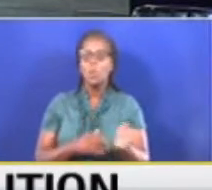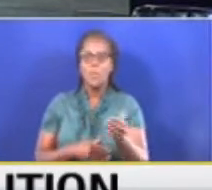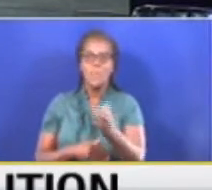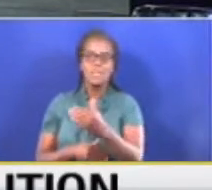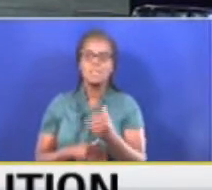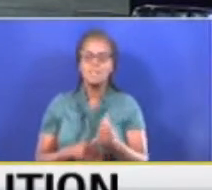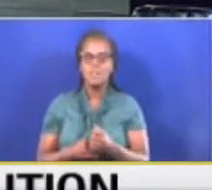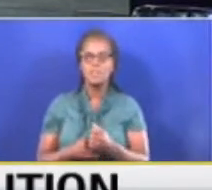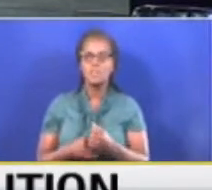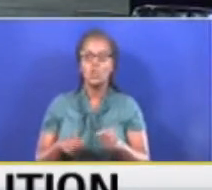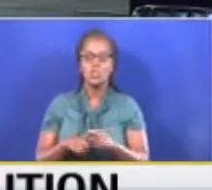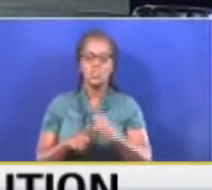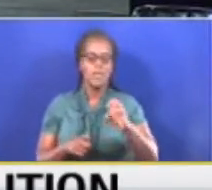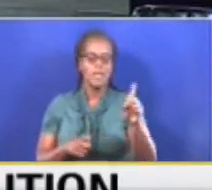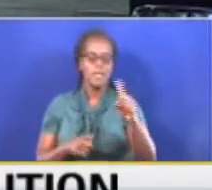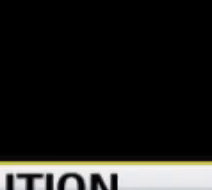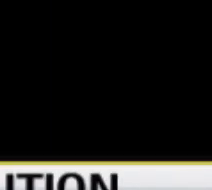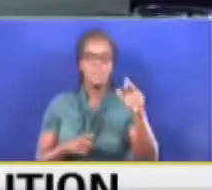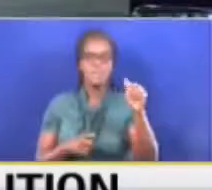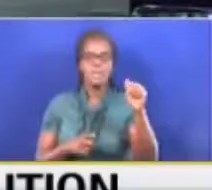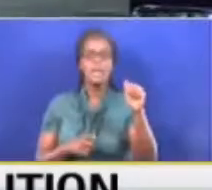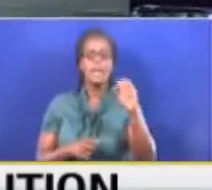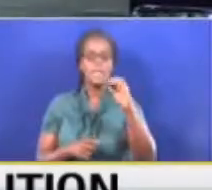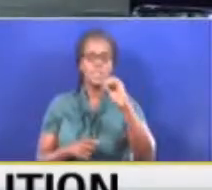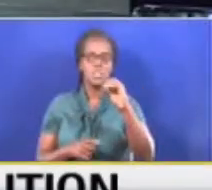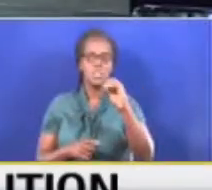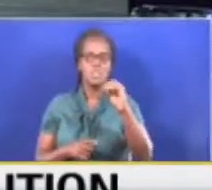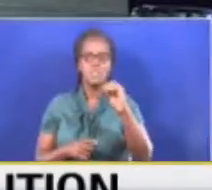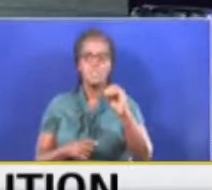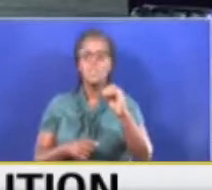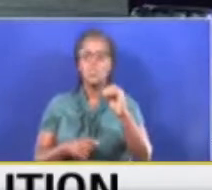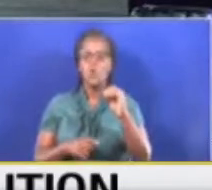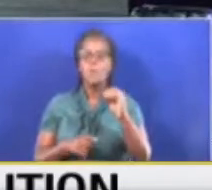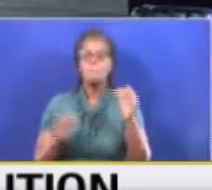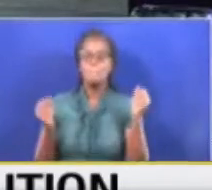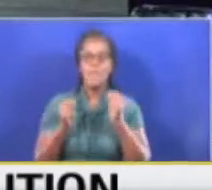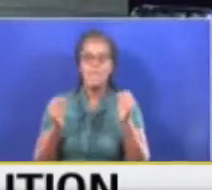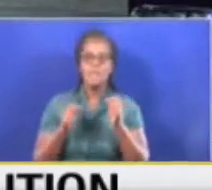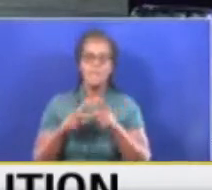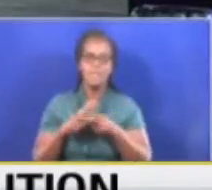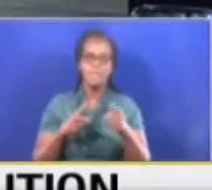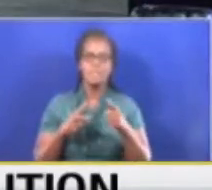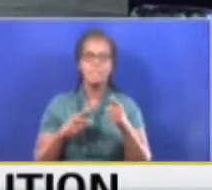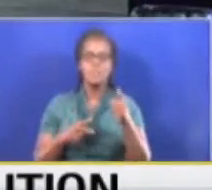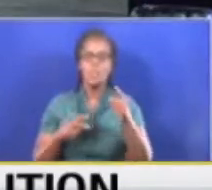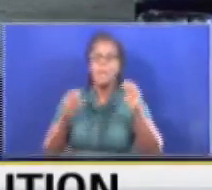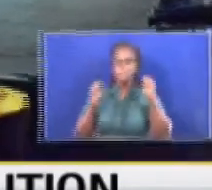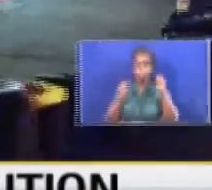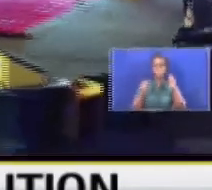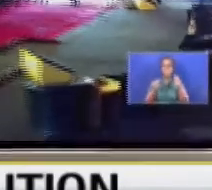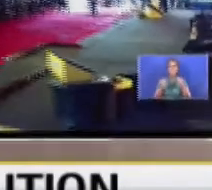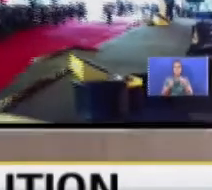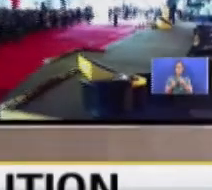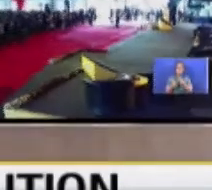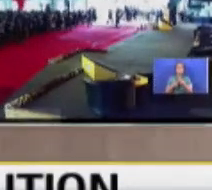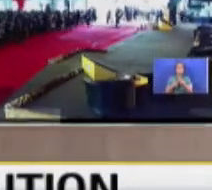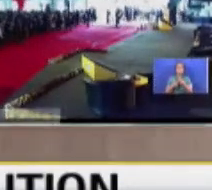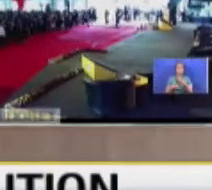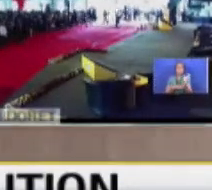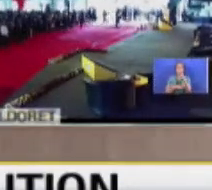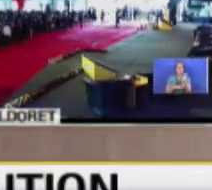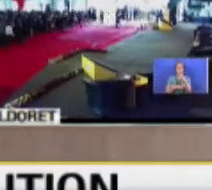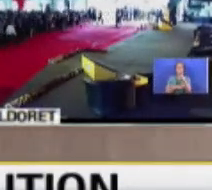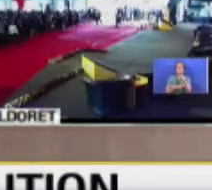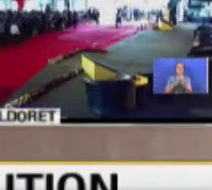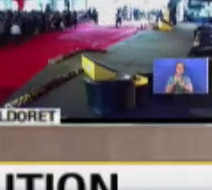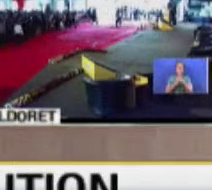who is a Zero Malaria Starts With Me ambassador and filmmaker, and Mohammed Golgotha.